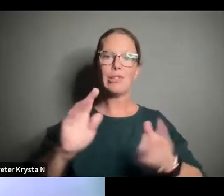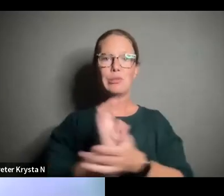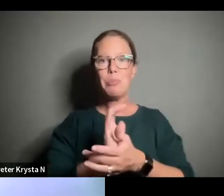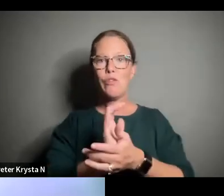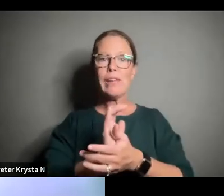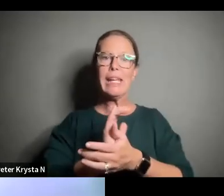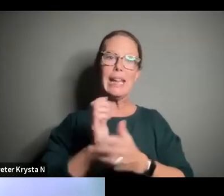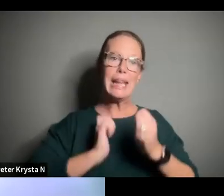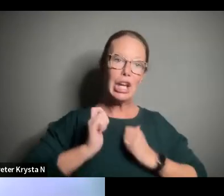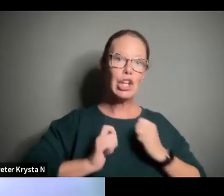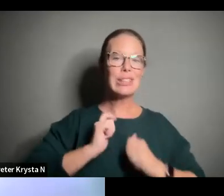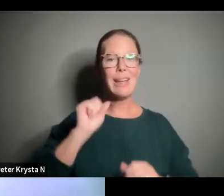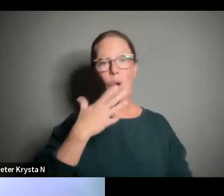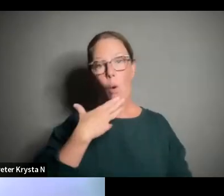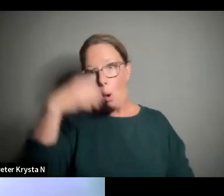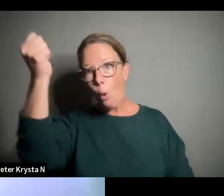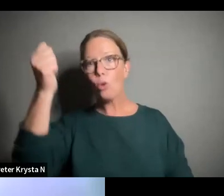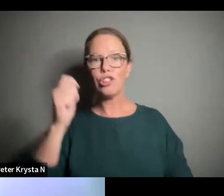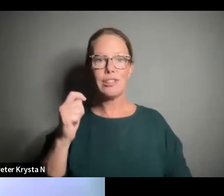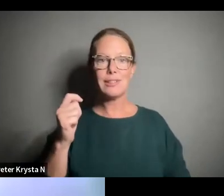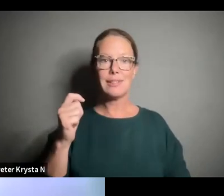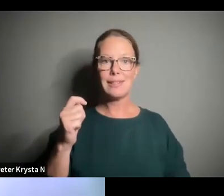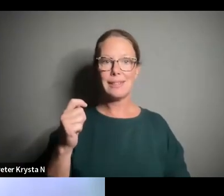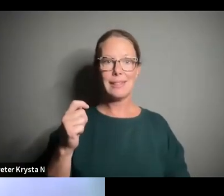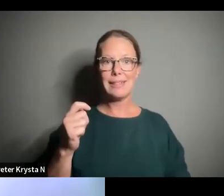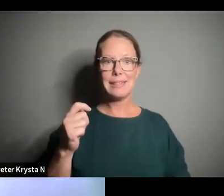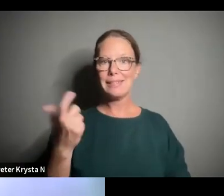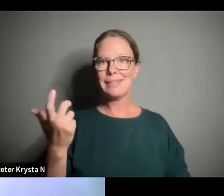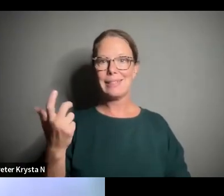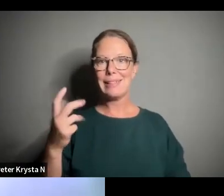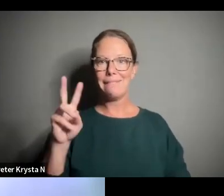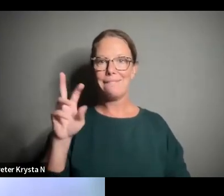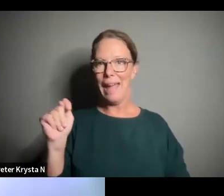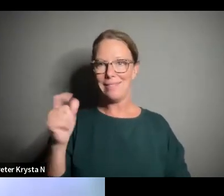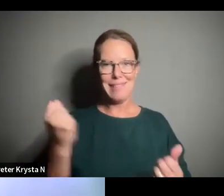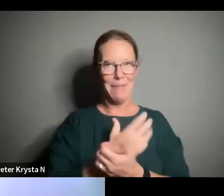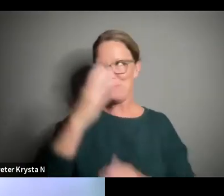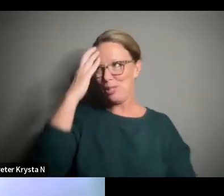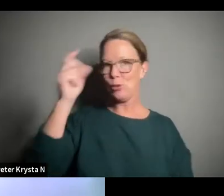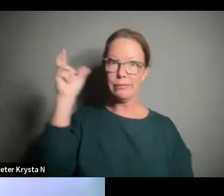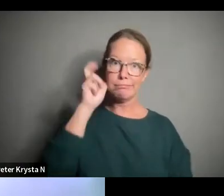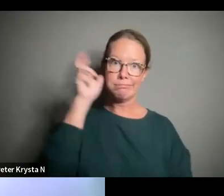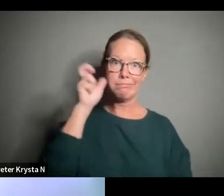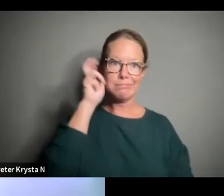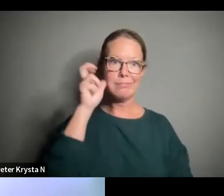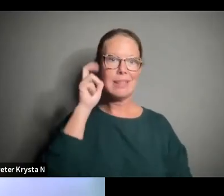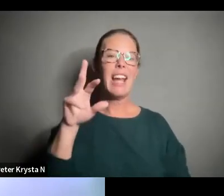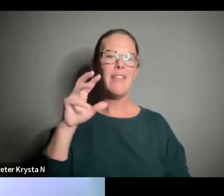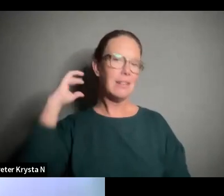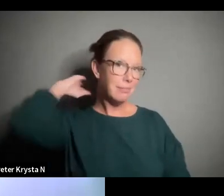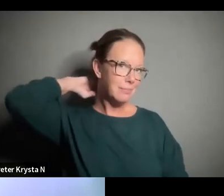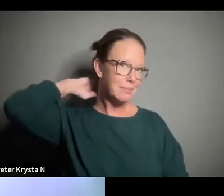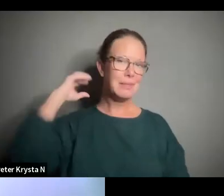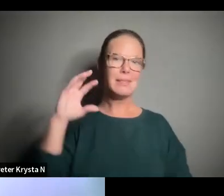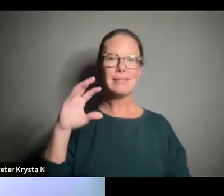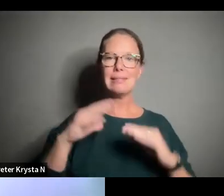you're on any older ventilator in a movie theater, everybody knew you're on a ventilator. When you're on diaphragm pacing, there's no sound to